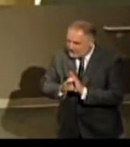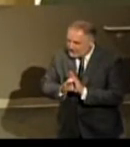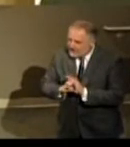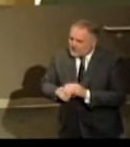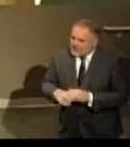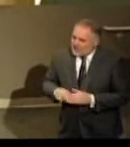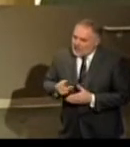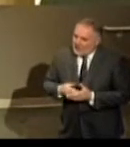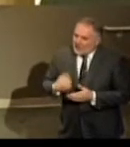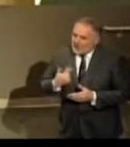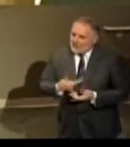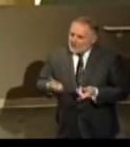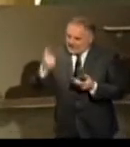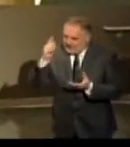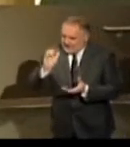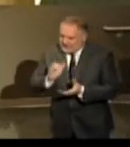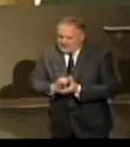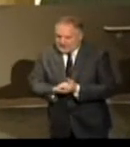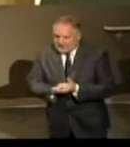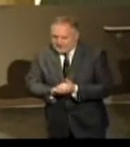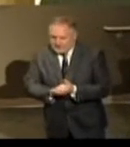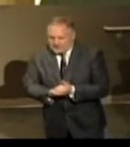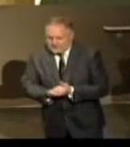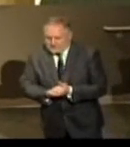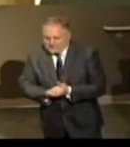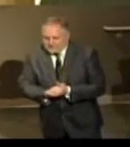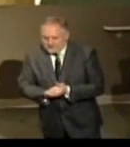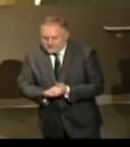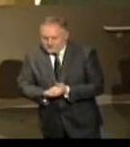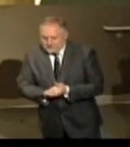See, what we happen to believe here, and I believe this with all my heart,